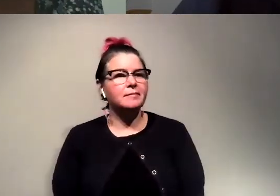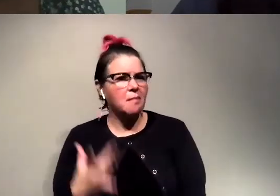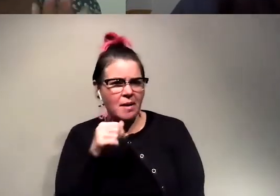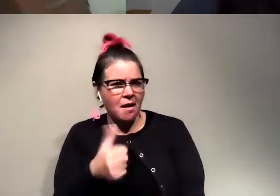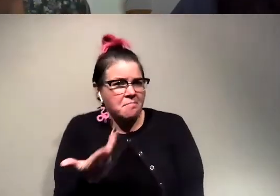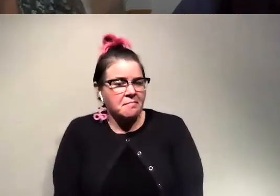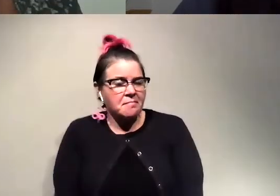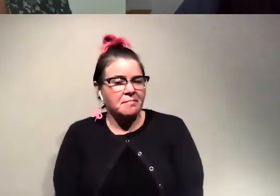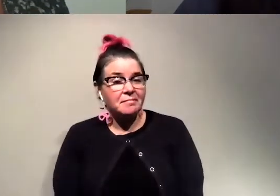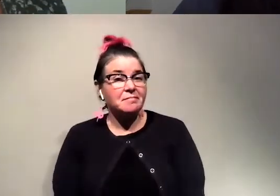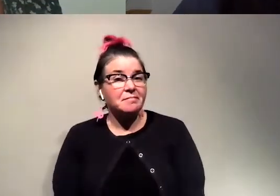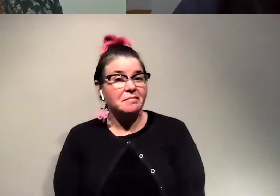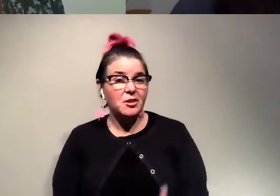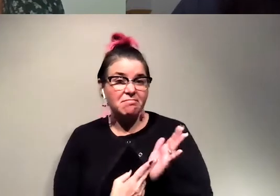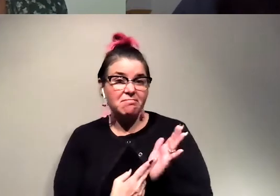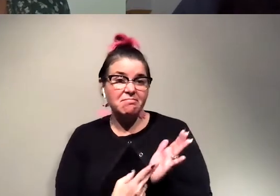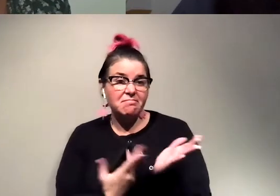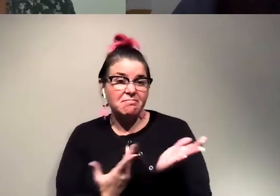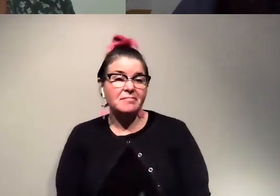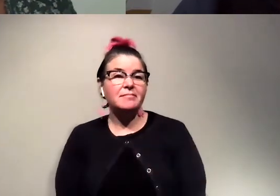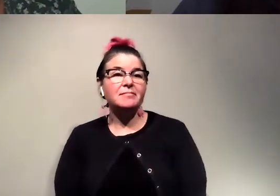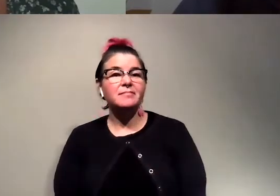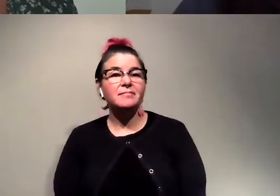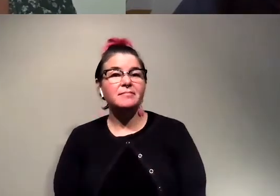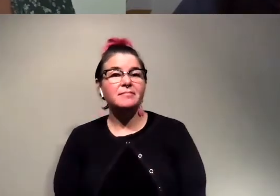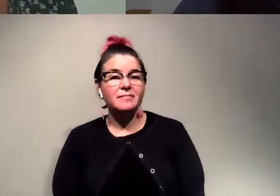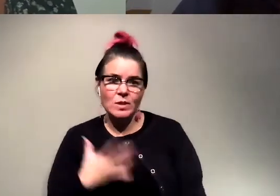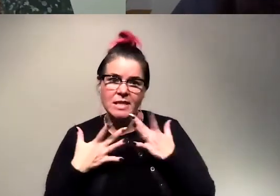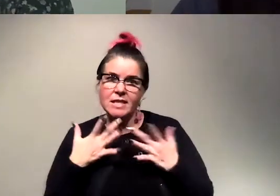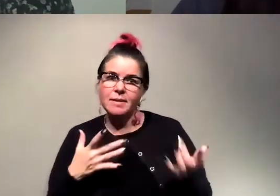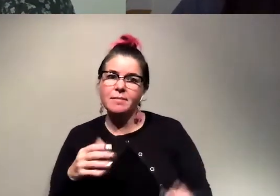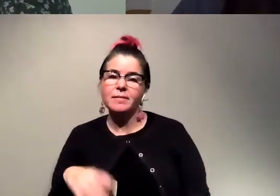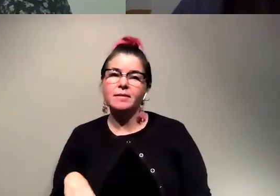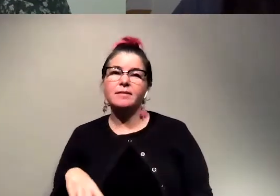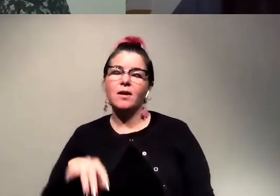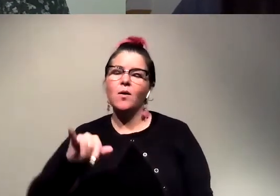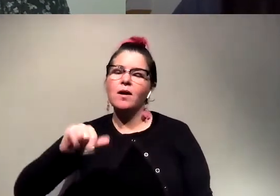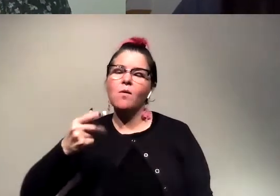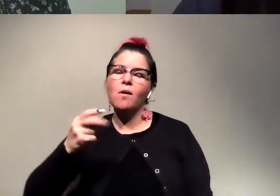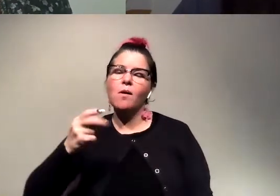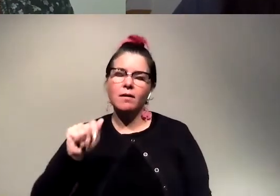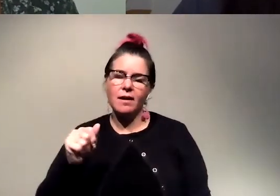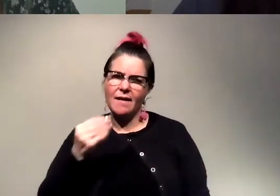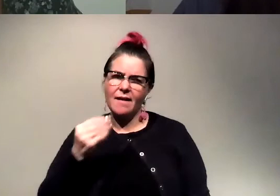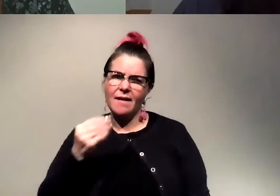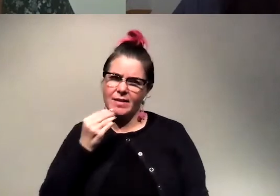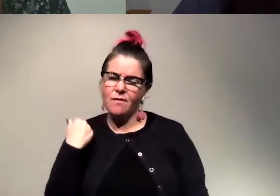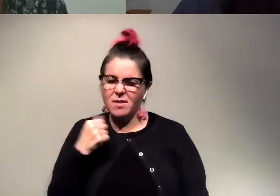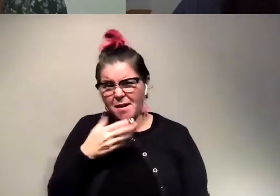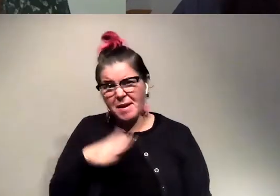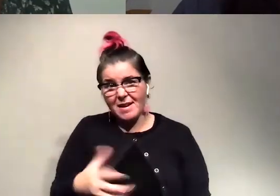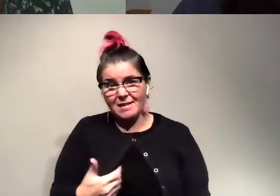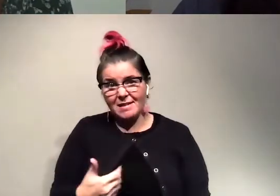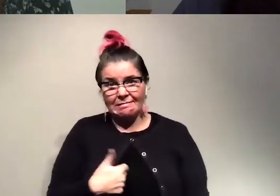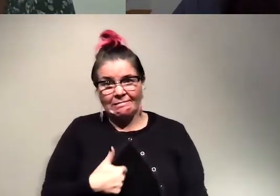not, honestly. In a pinch, why not? Iguana, and it's not bad. I'm sorry.